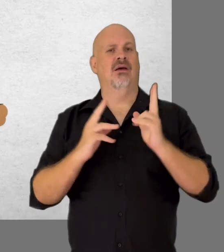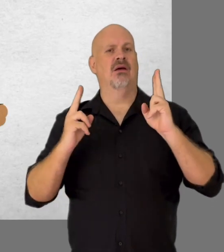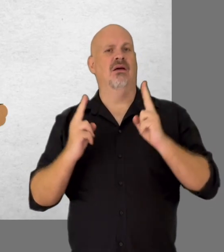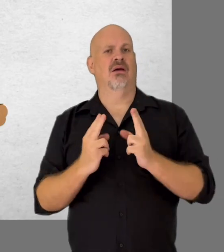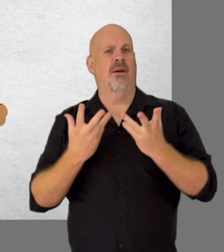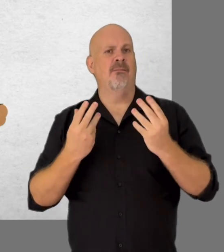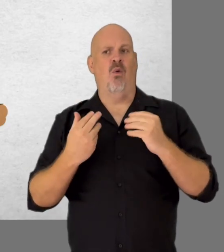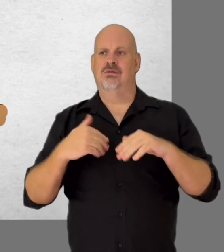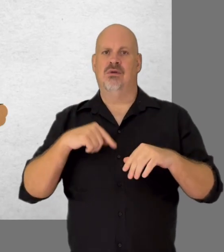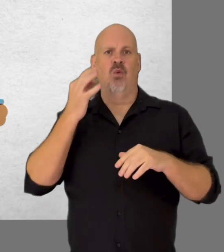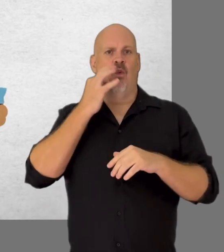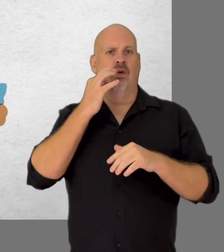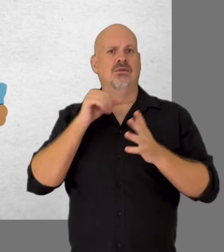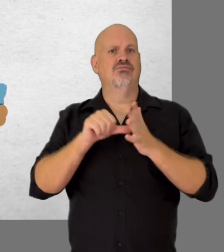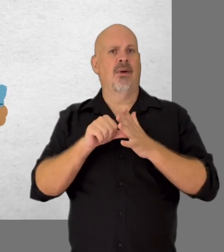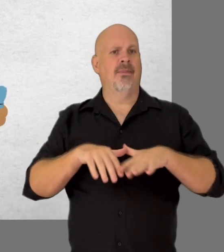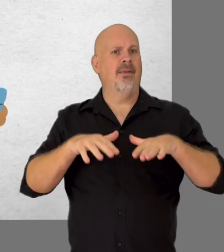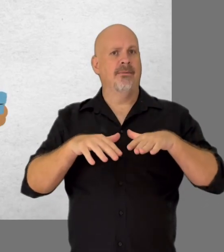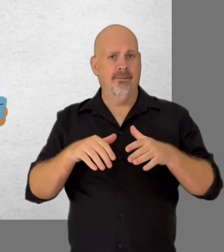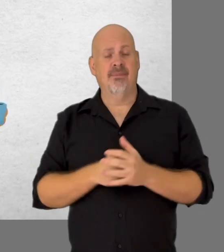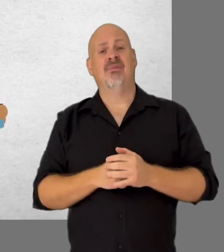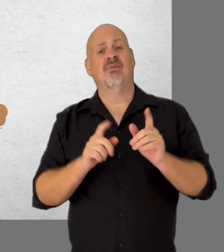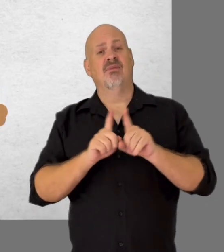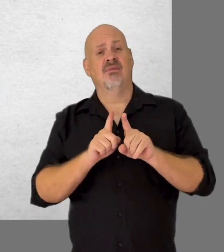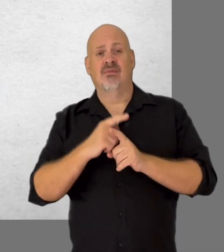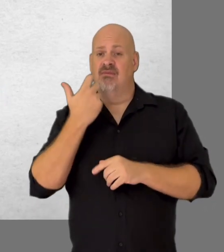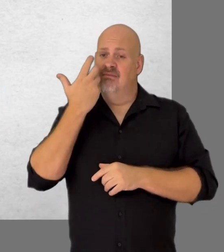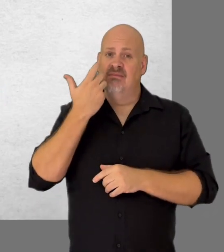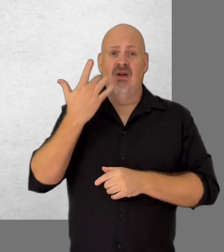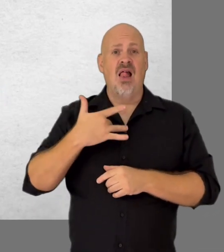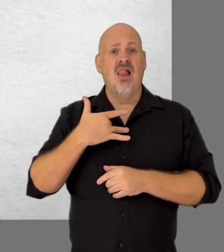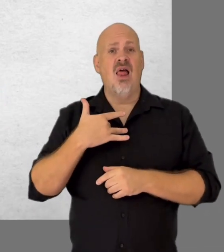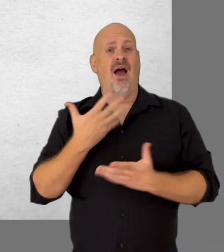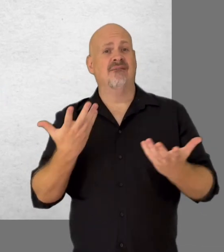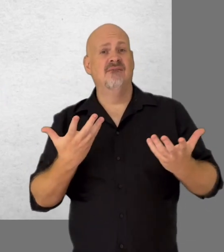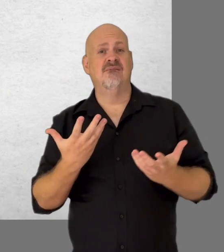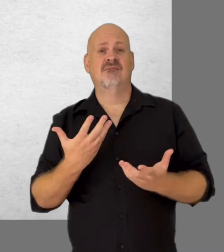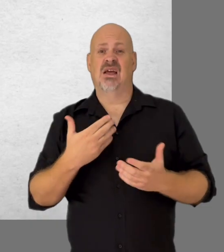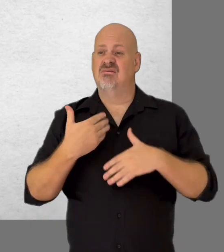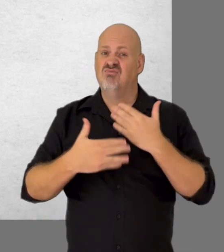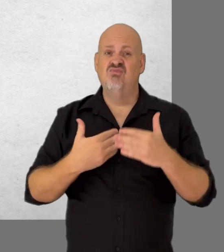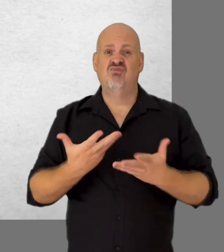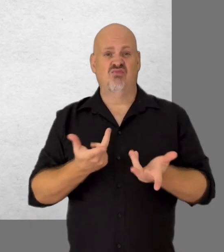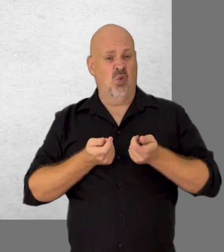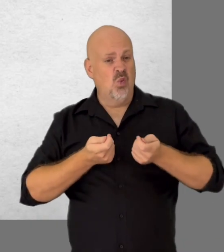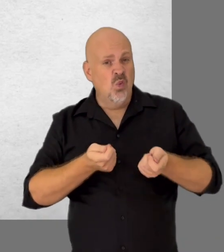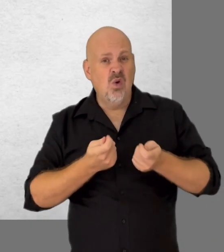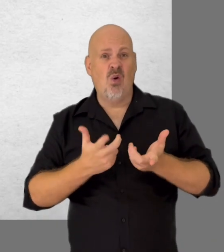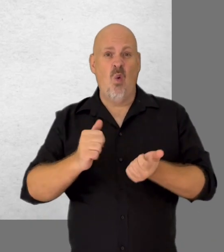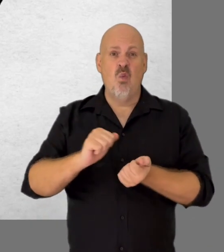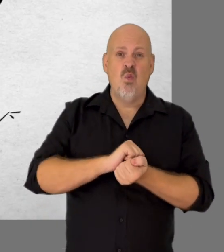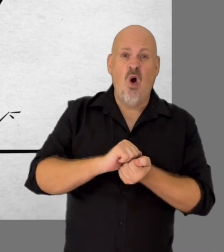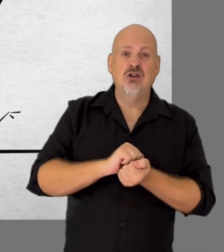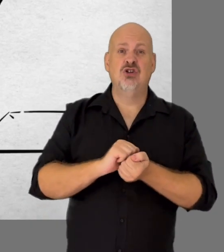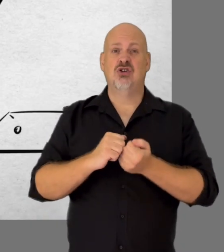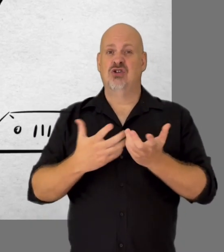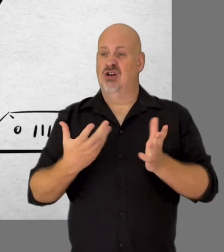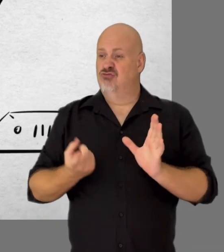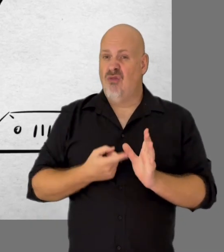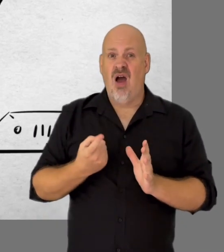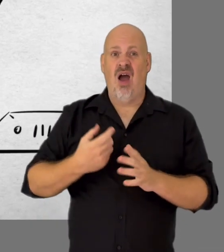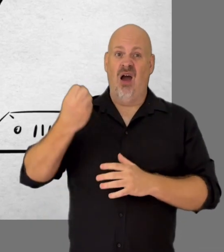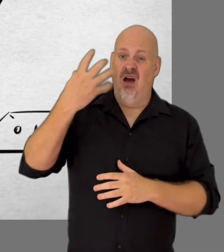windows, along with suitable ground drainage in the case of flooding. Inside, we have our direct uses of water in our daily